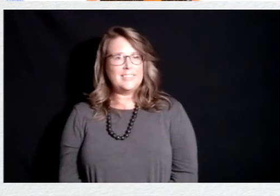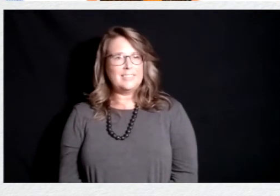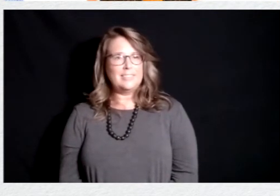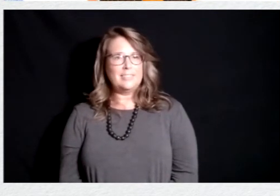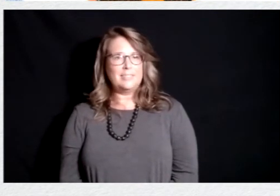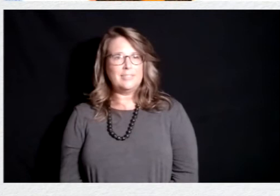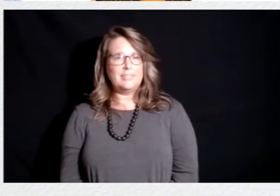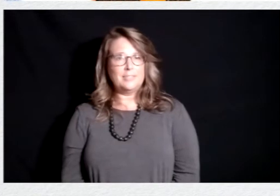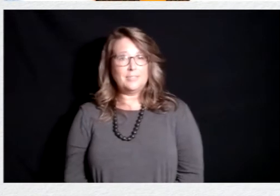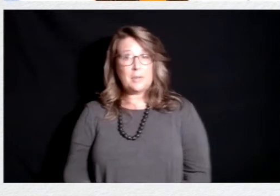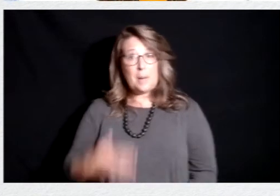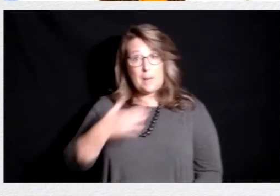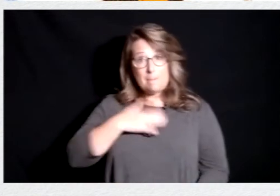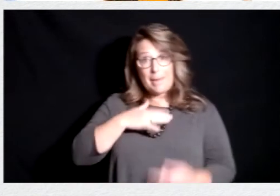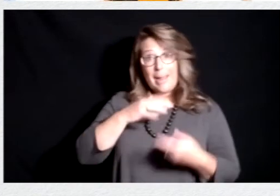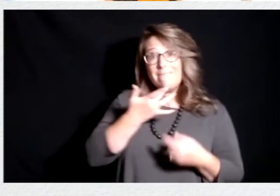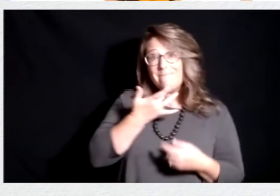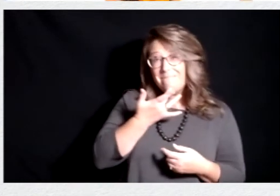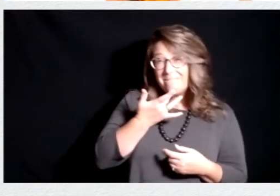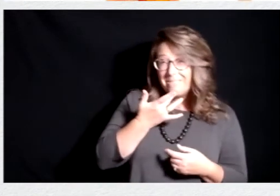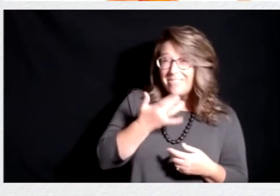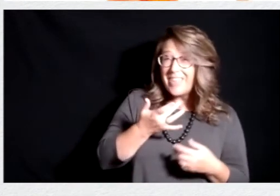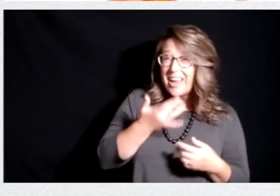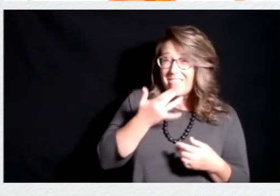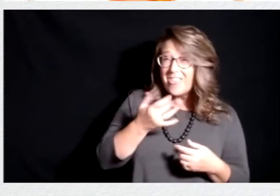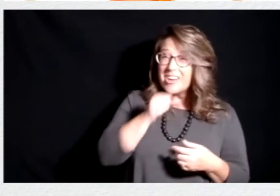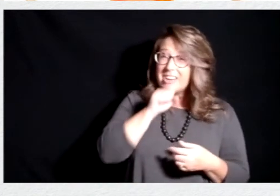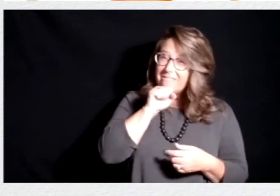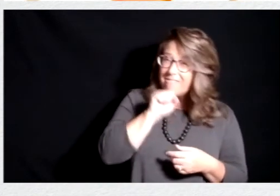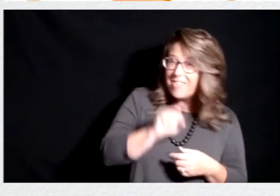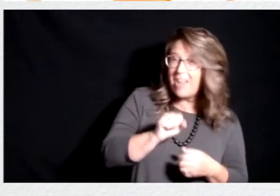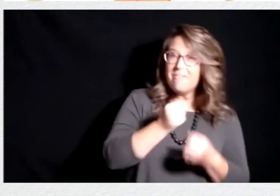My favorite class is art, where I can be anything.